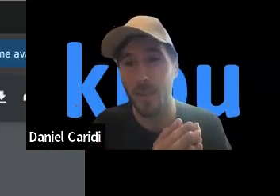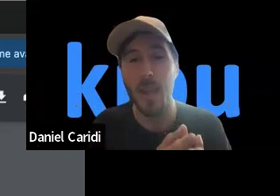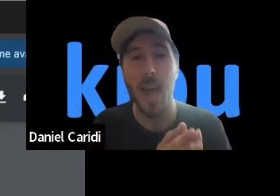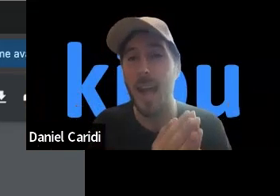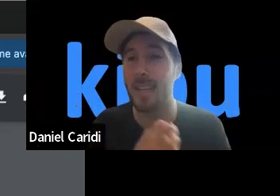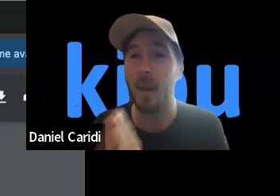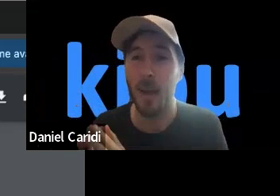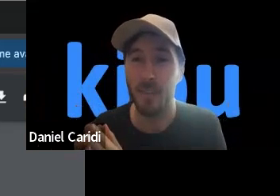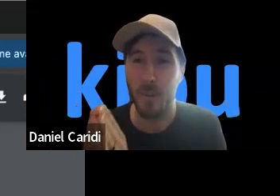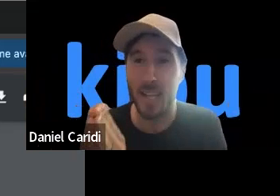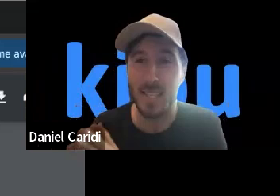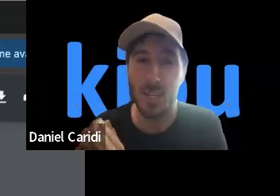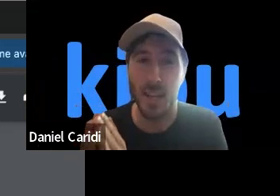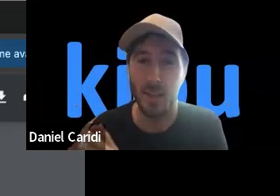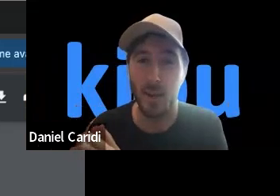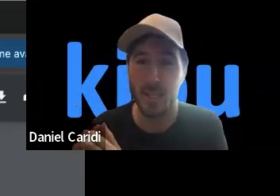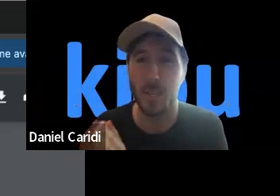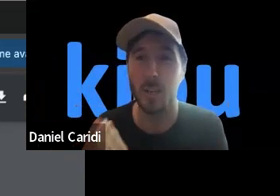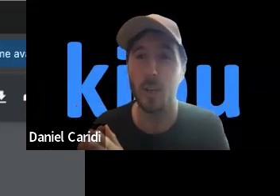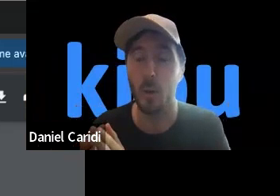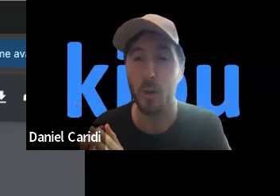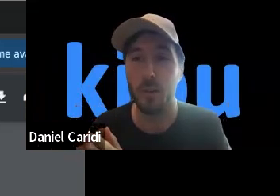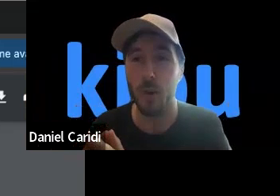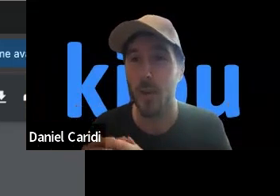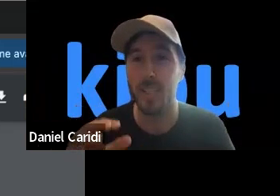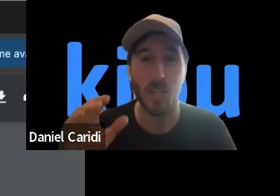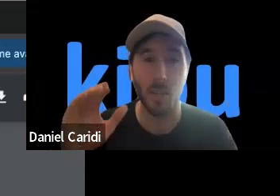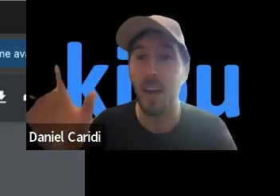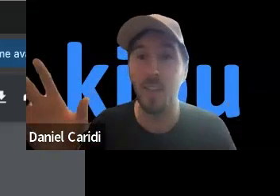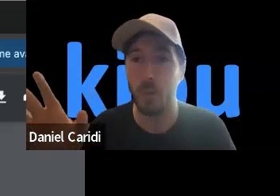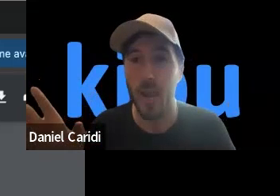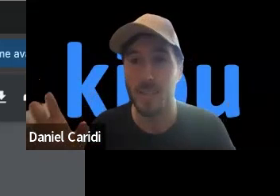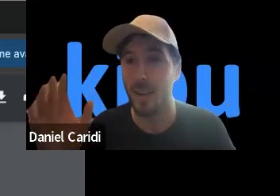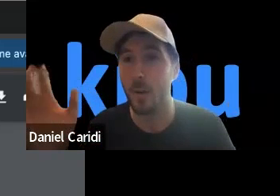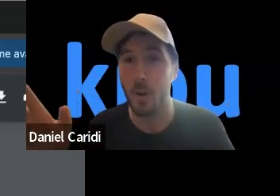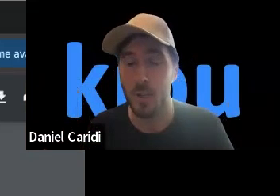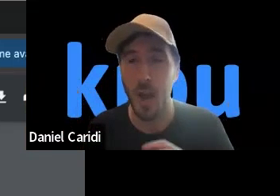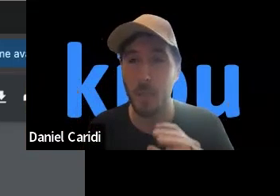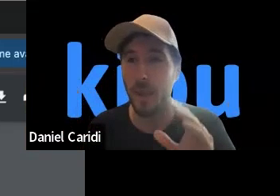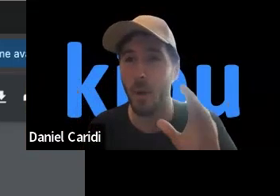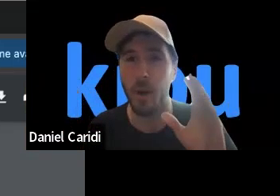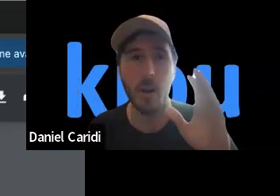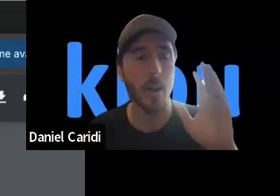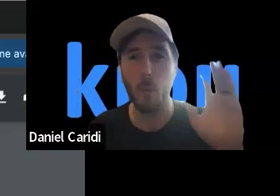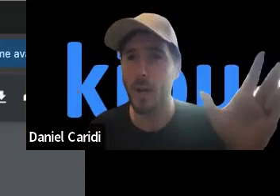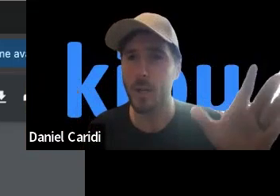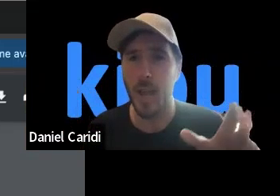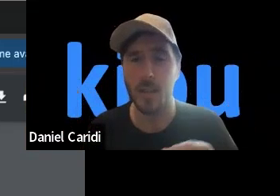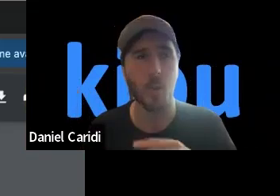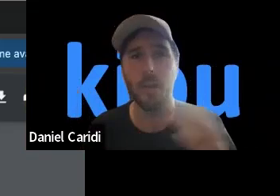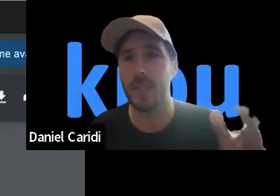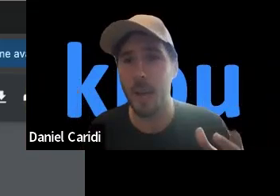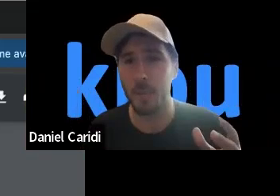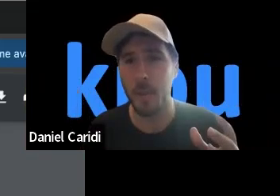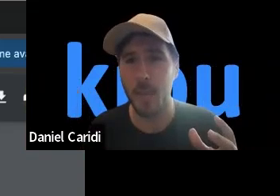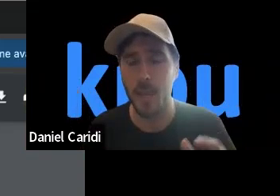them. And it has the added benefit of making teaching at the organization a little more uniform. You're not teaching 5 different ways to go grocery shopping or wash your hands